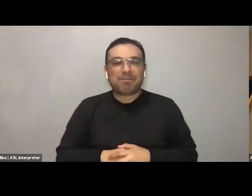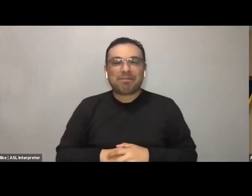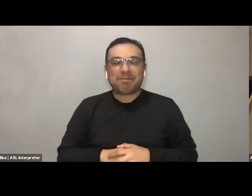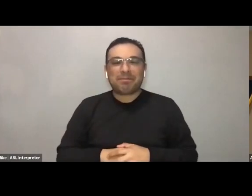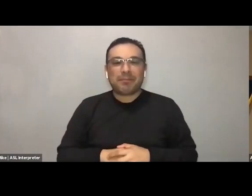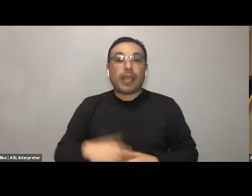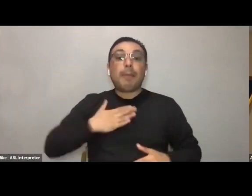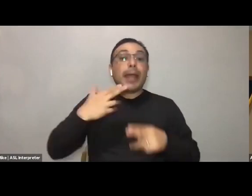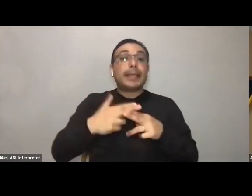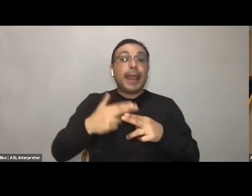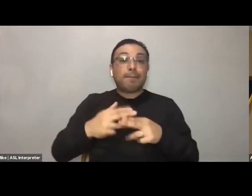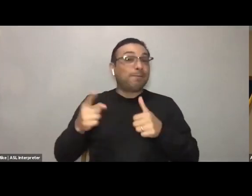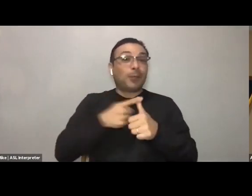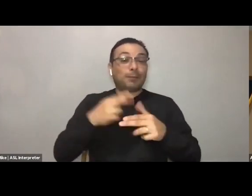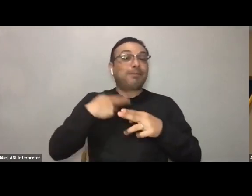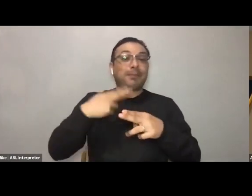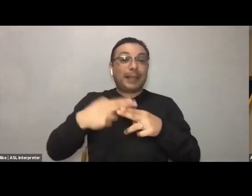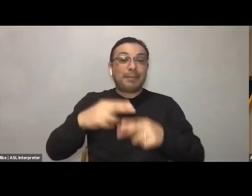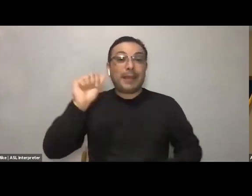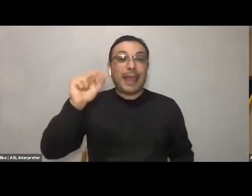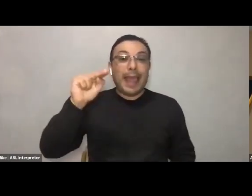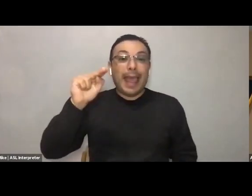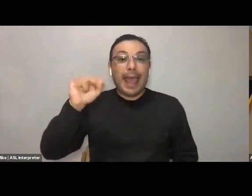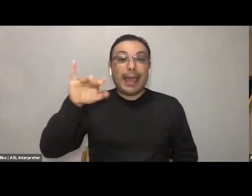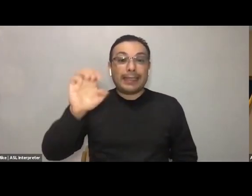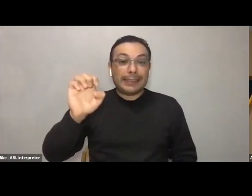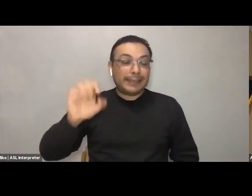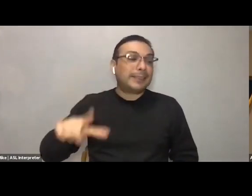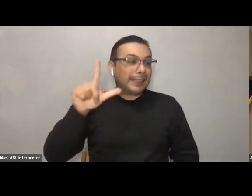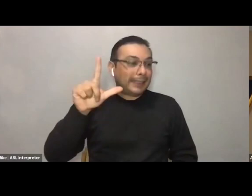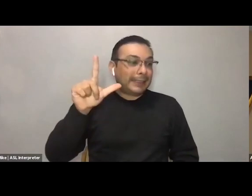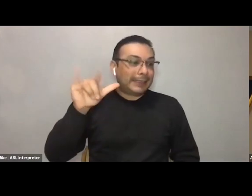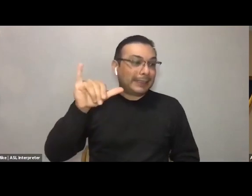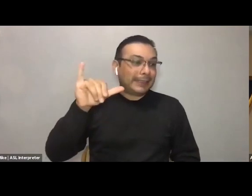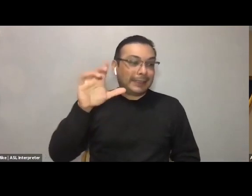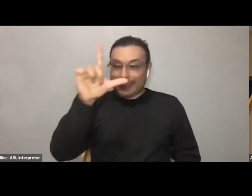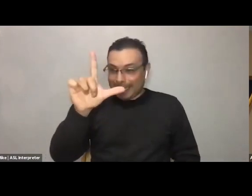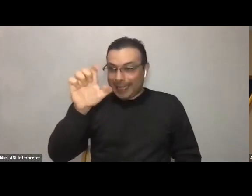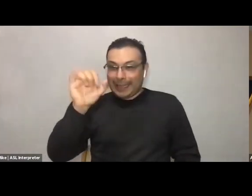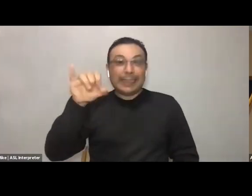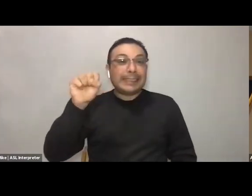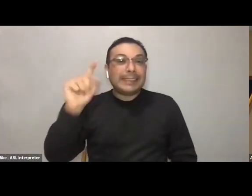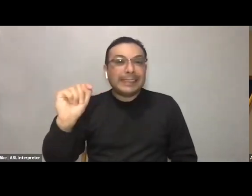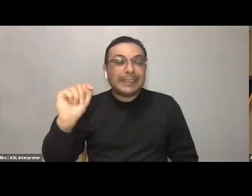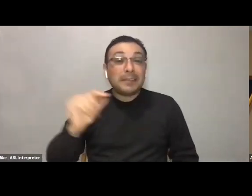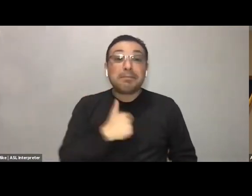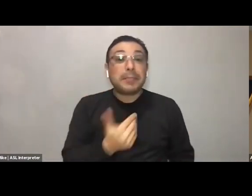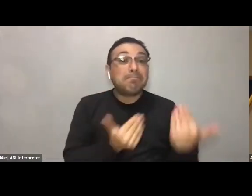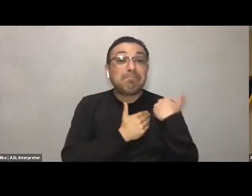L-E-I-S as in Sam, T as in Thomas. And I will be your humble moderator today.